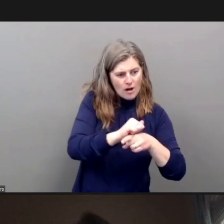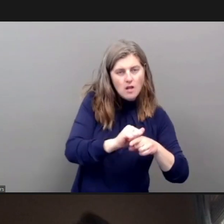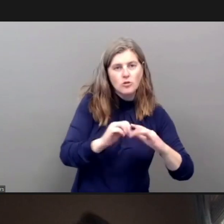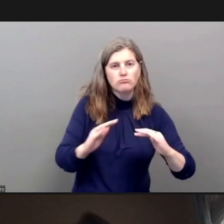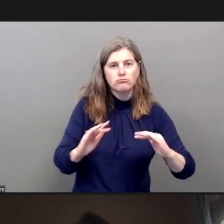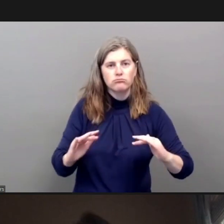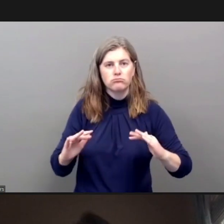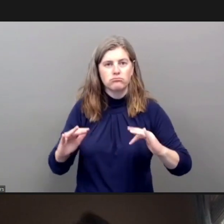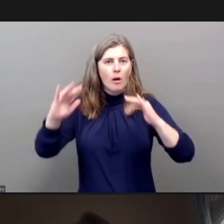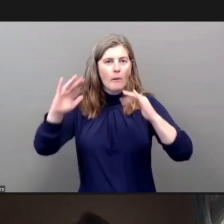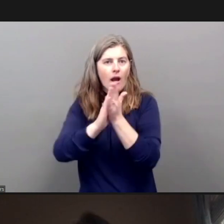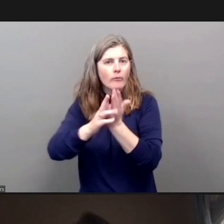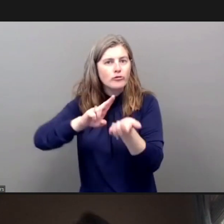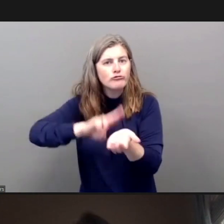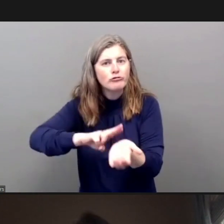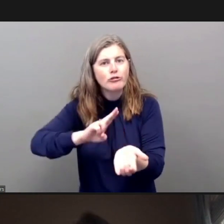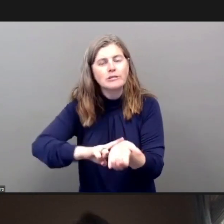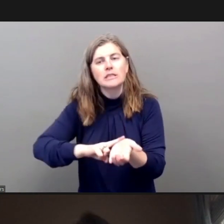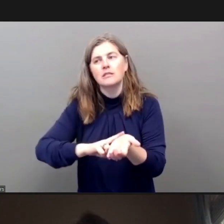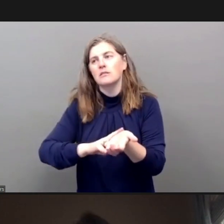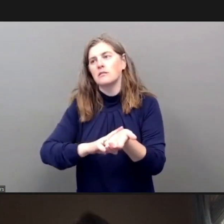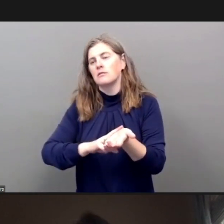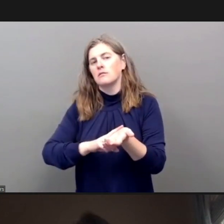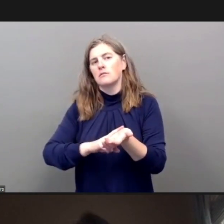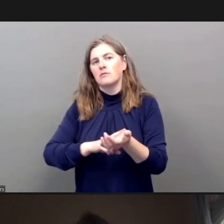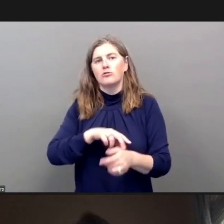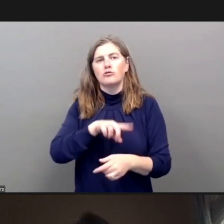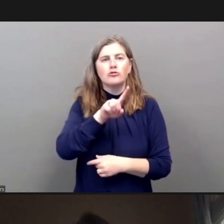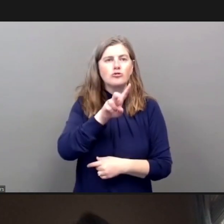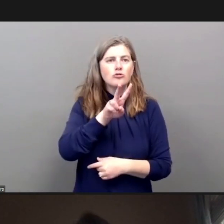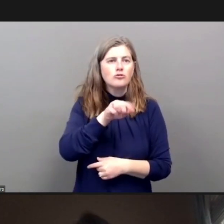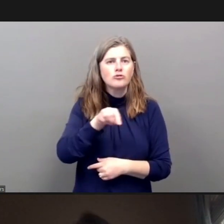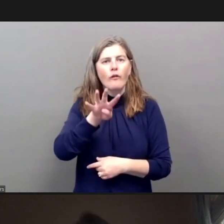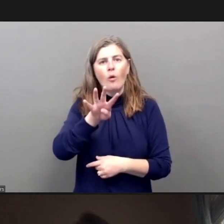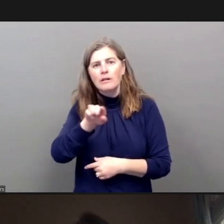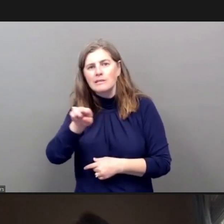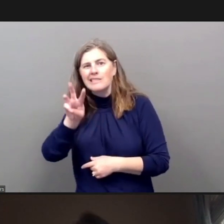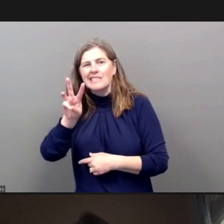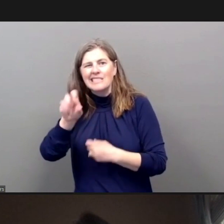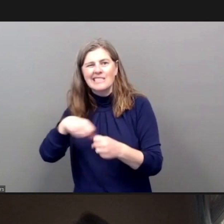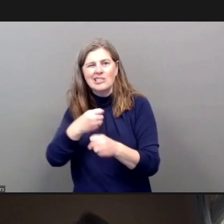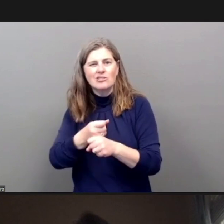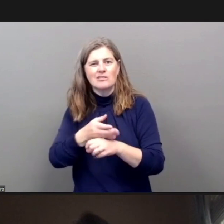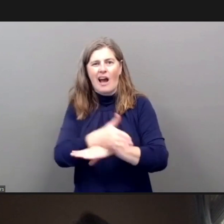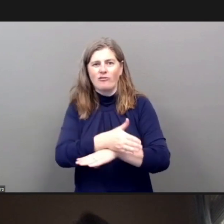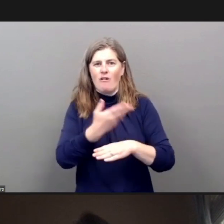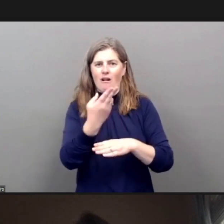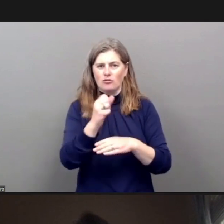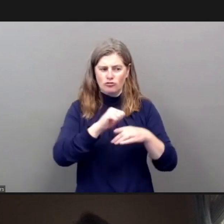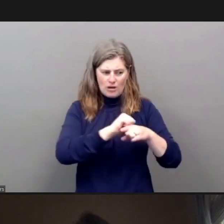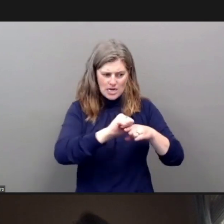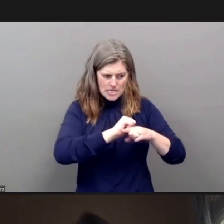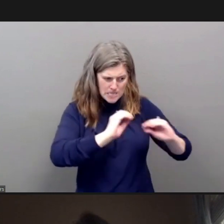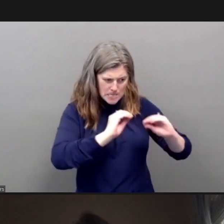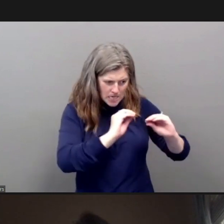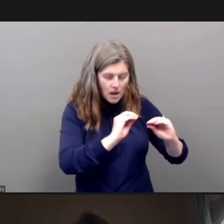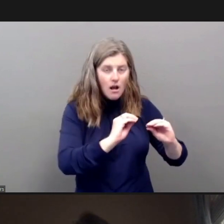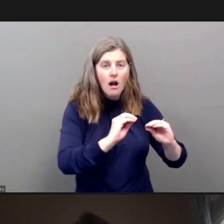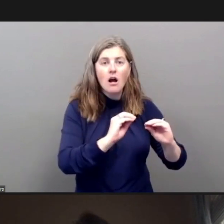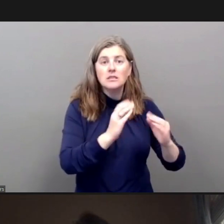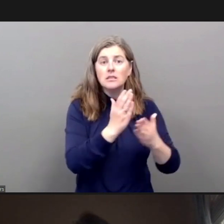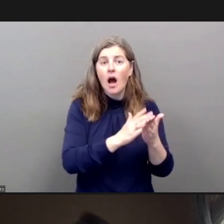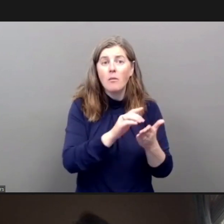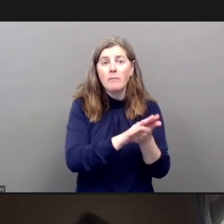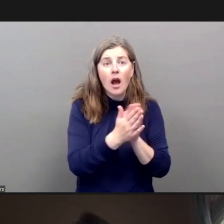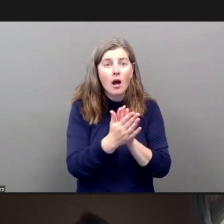to become nurses, 2 to 4 to 6 years of post-high school training. Some go on to become physicians, 7